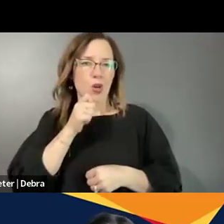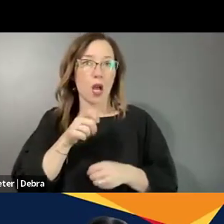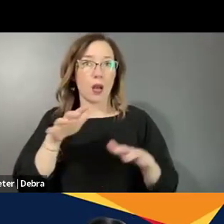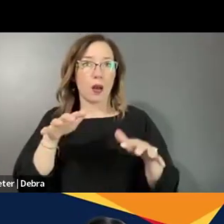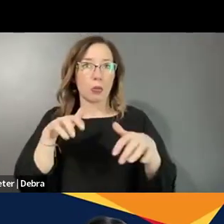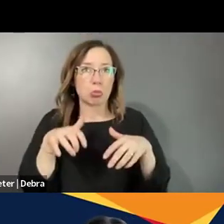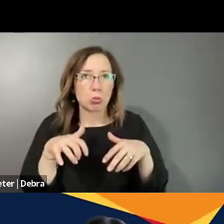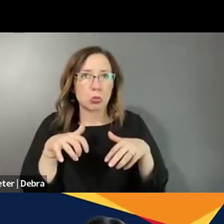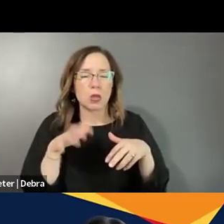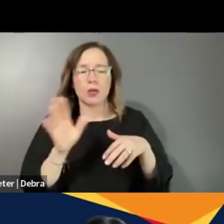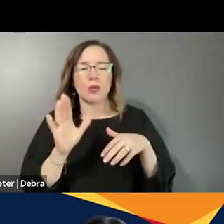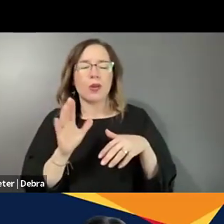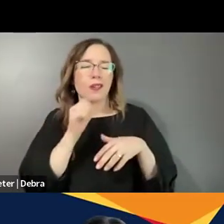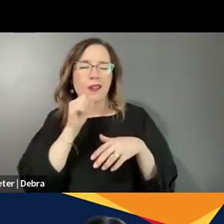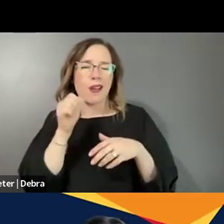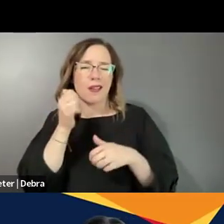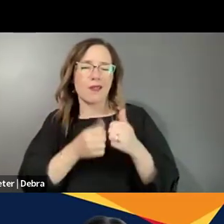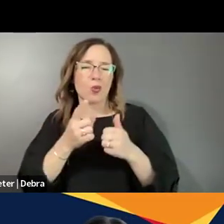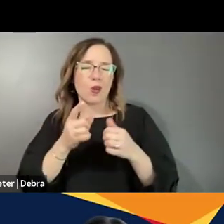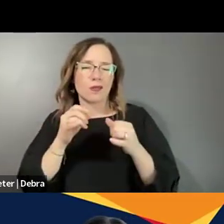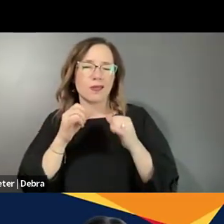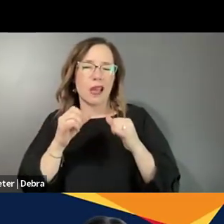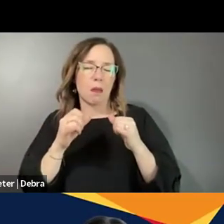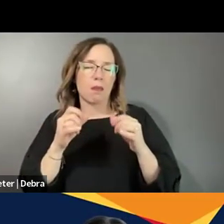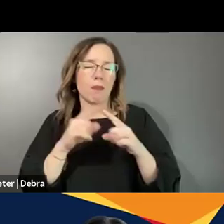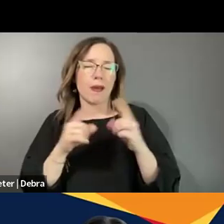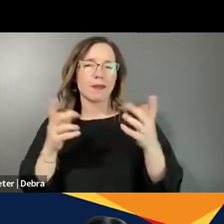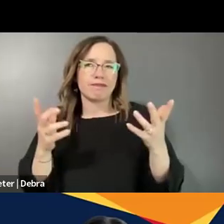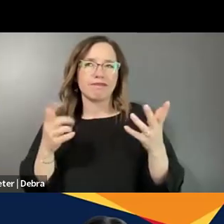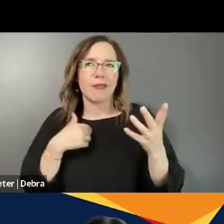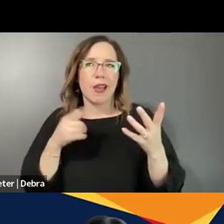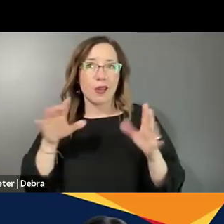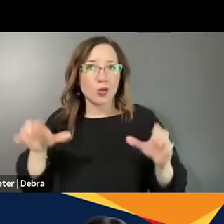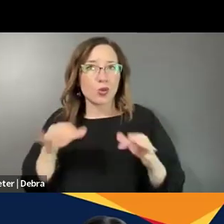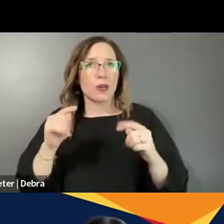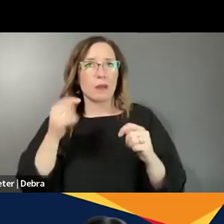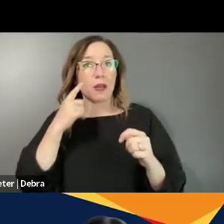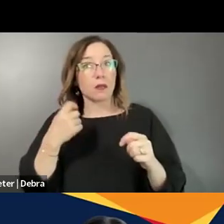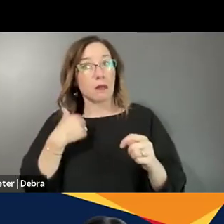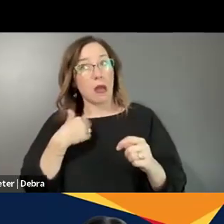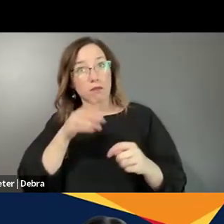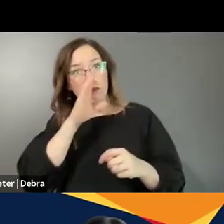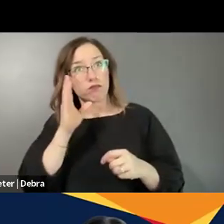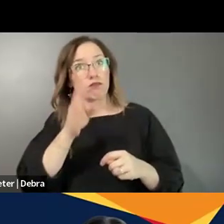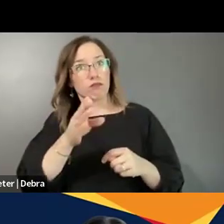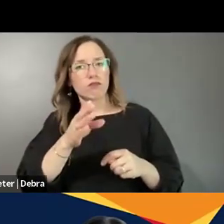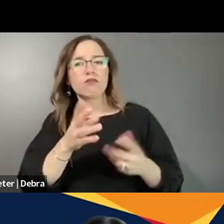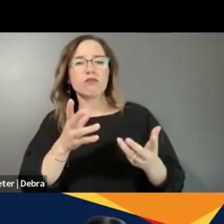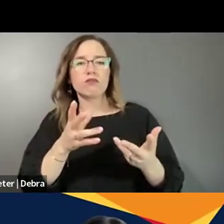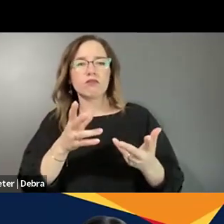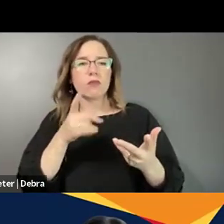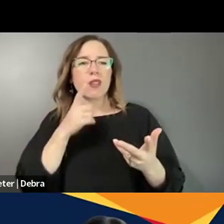So, and not everyone's like us. So it's just, I do it because I am outspoken. I say that